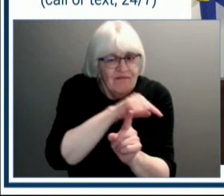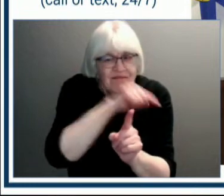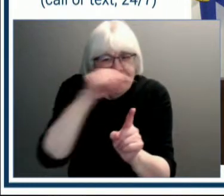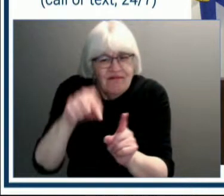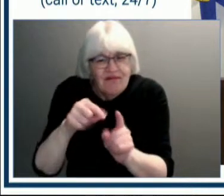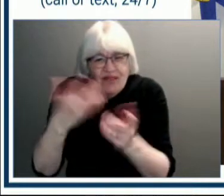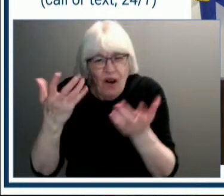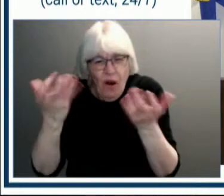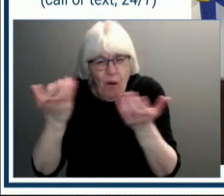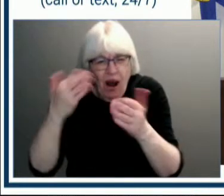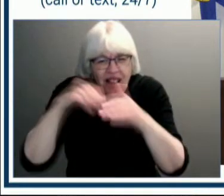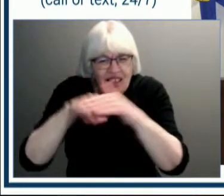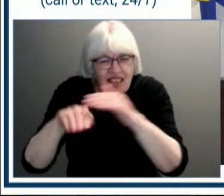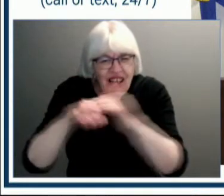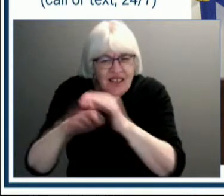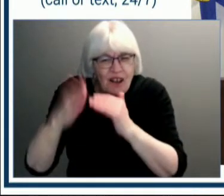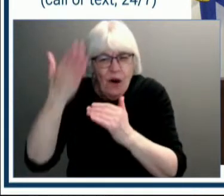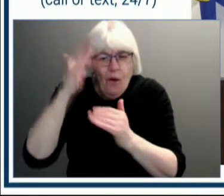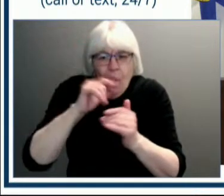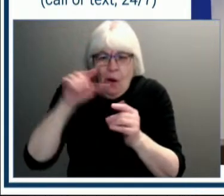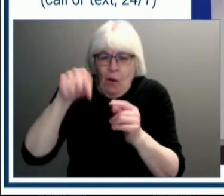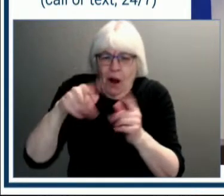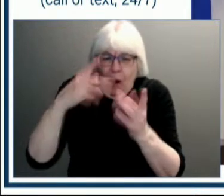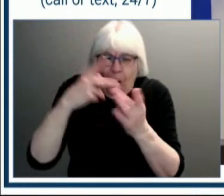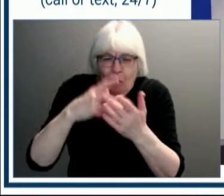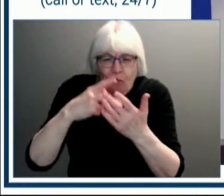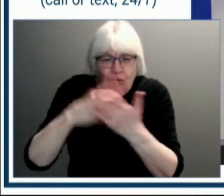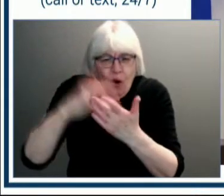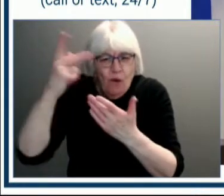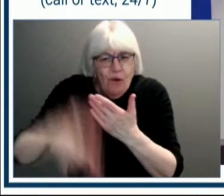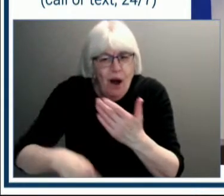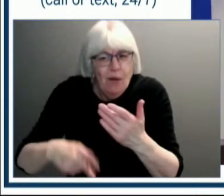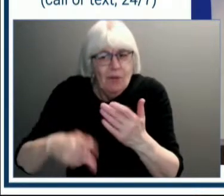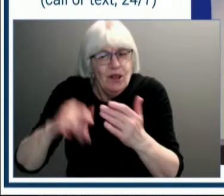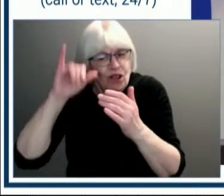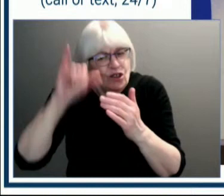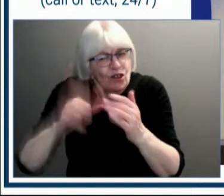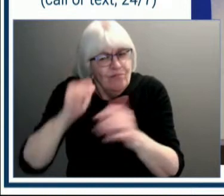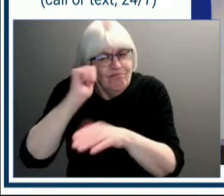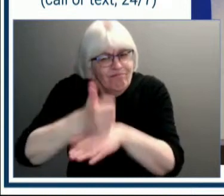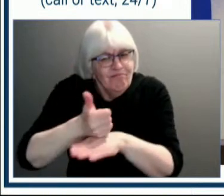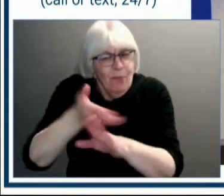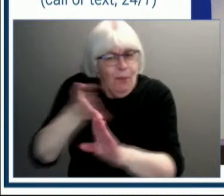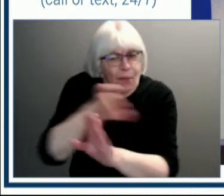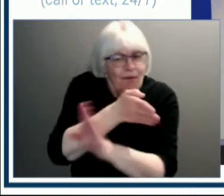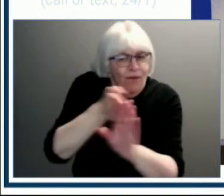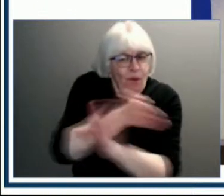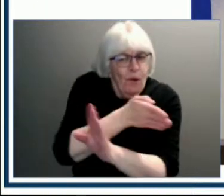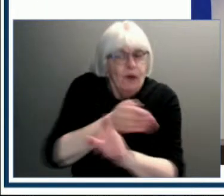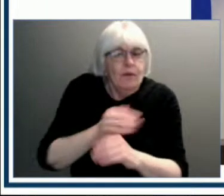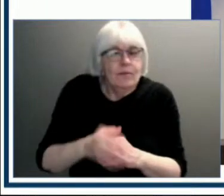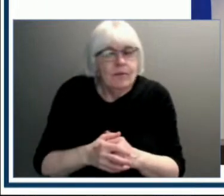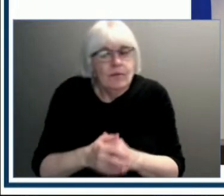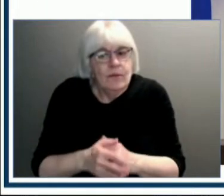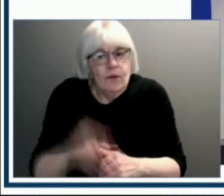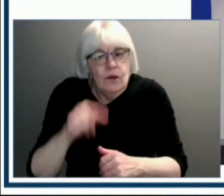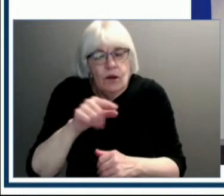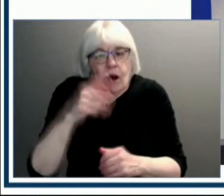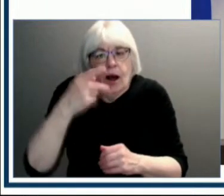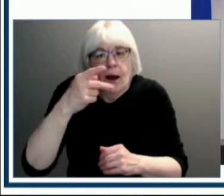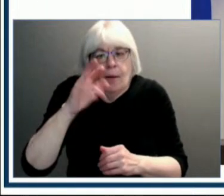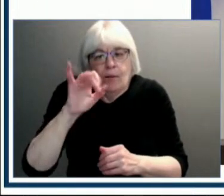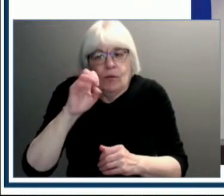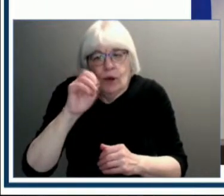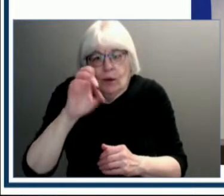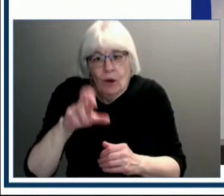sooner? Well, I mean, we're responding to a lot of things that are happening. So we're responding to things